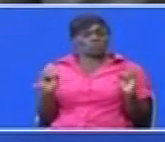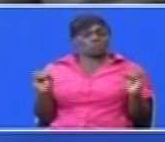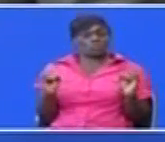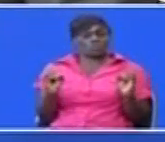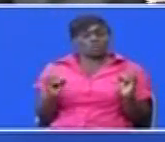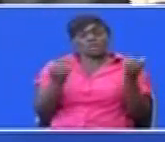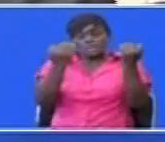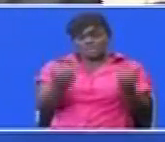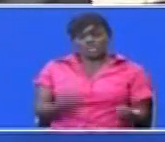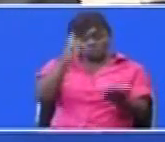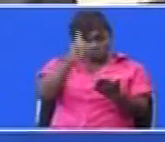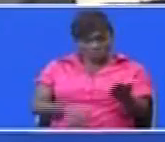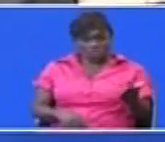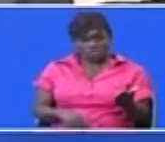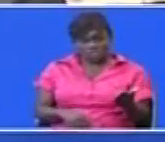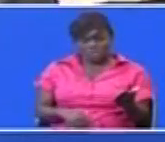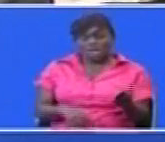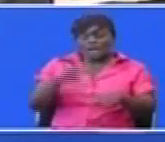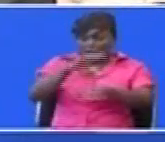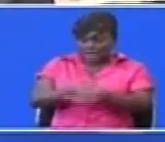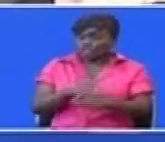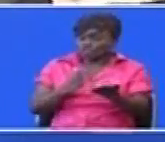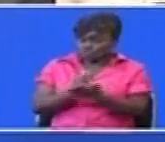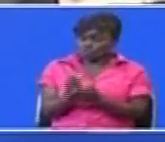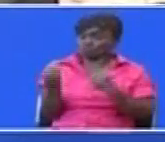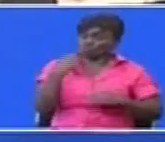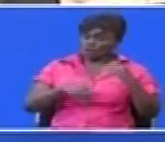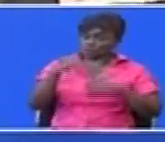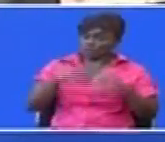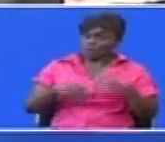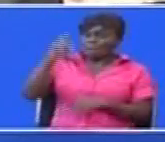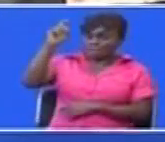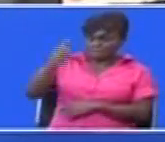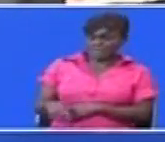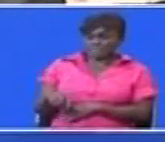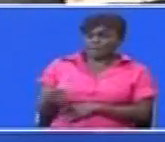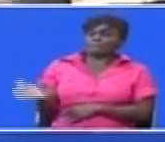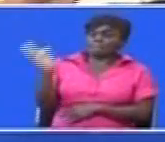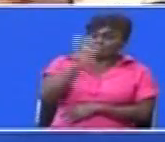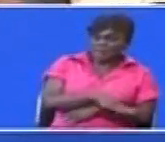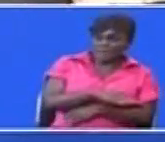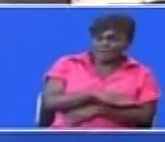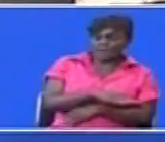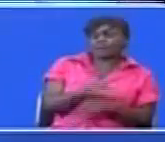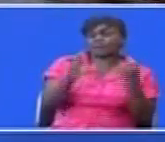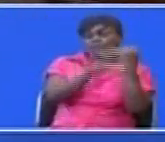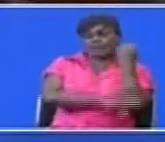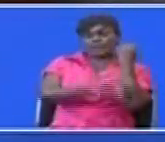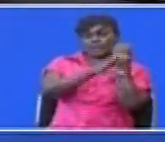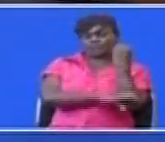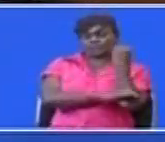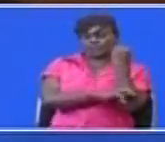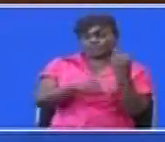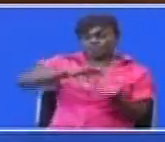is required with the proceeds of corruption. Ultimately, all will be forfeited. On